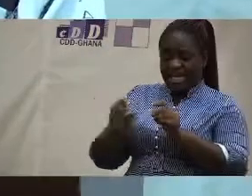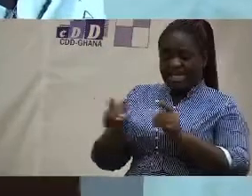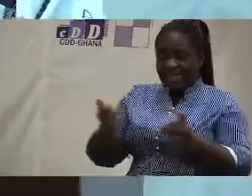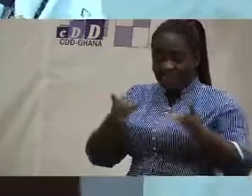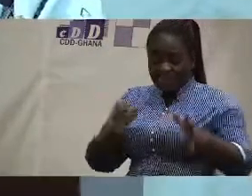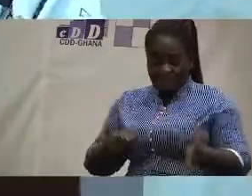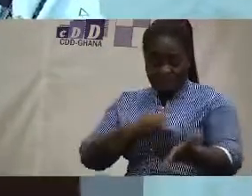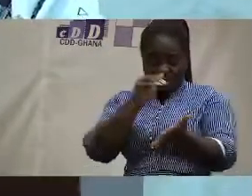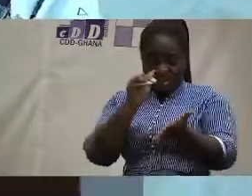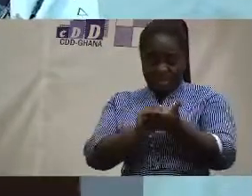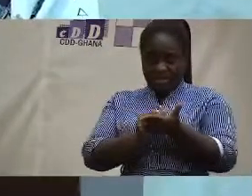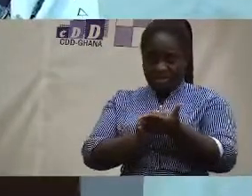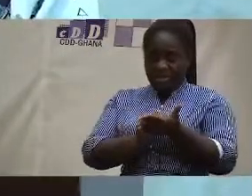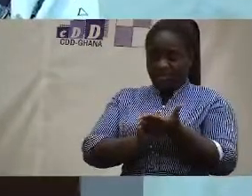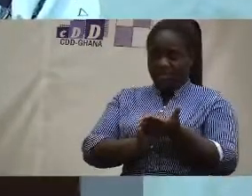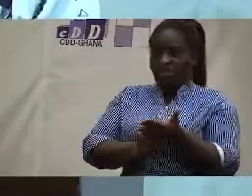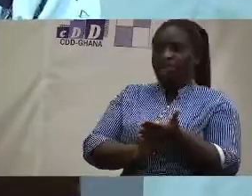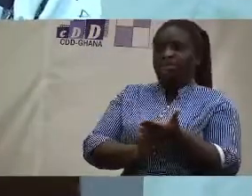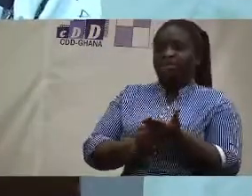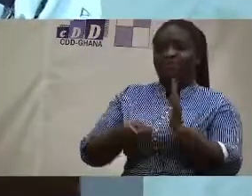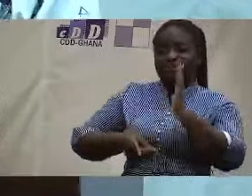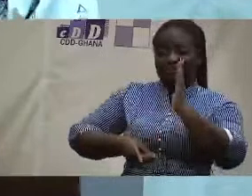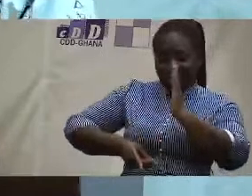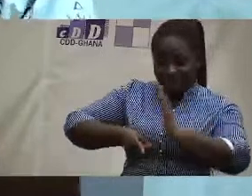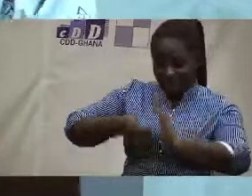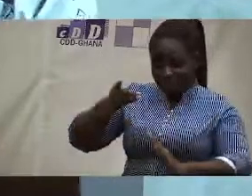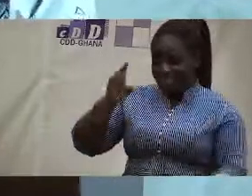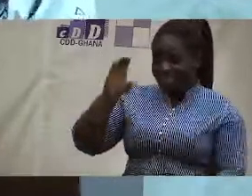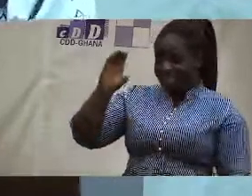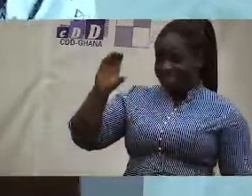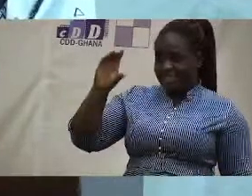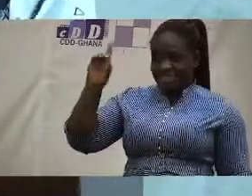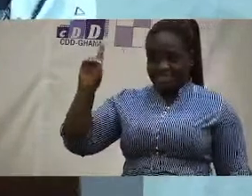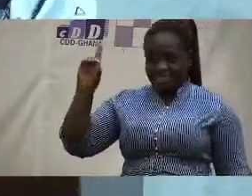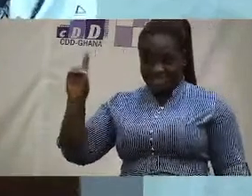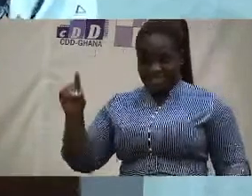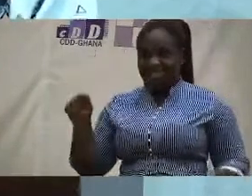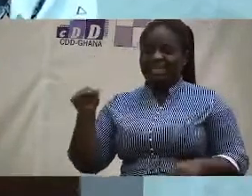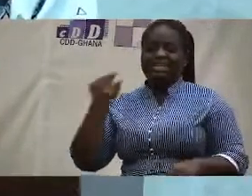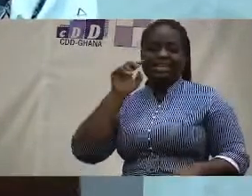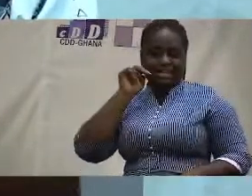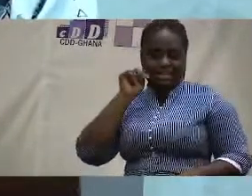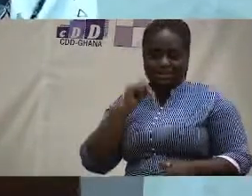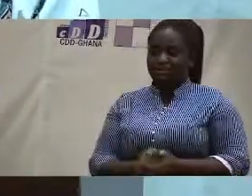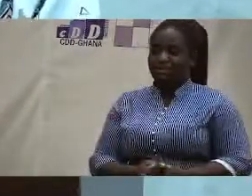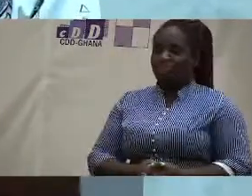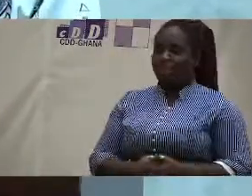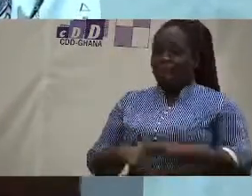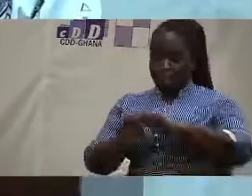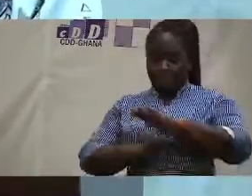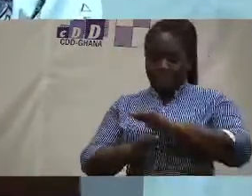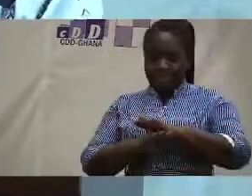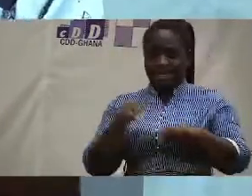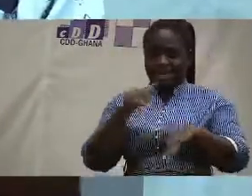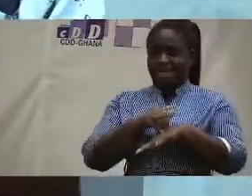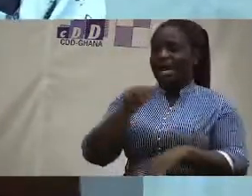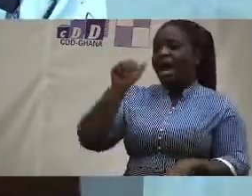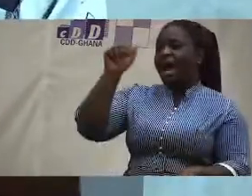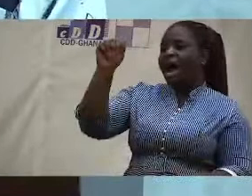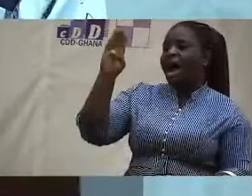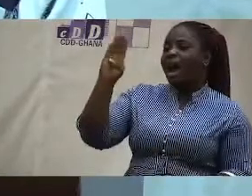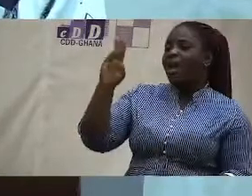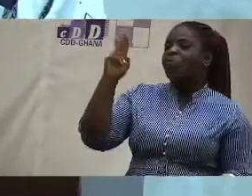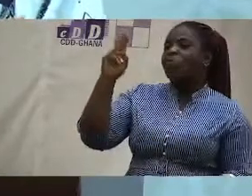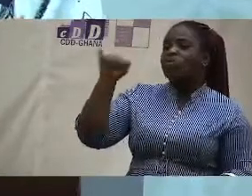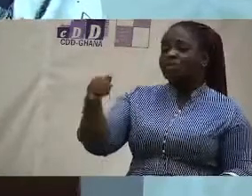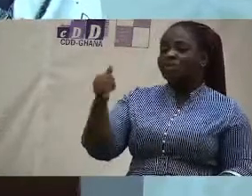of the Center for Democracy and Development, CDD. which is based in Abuja,